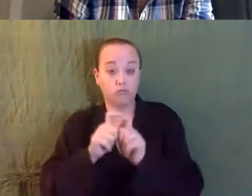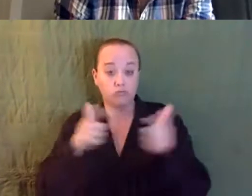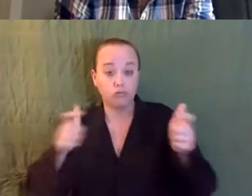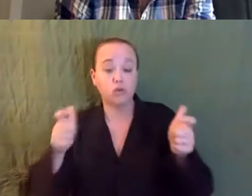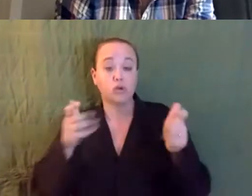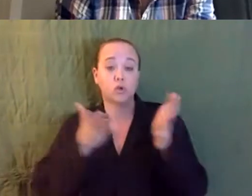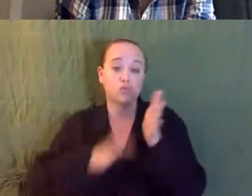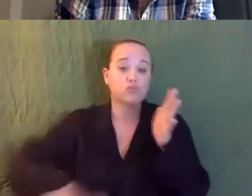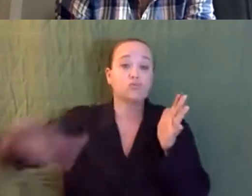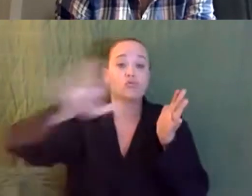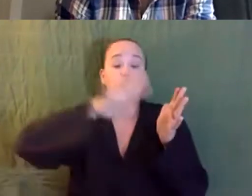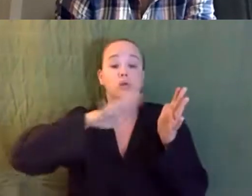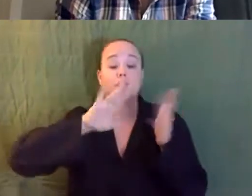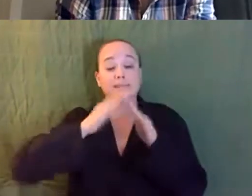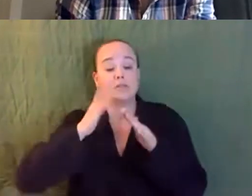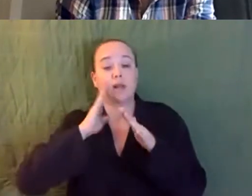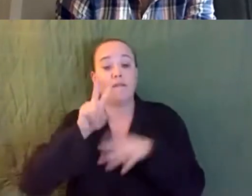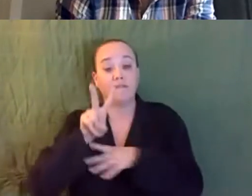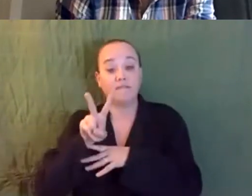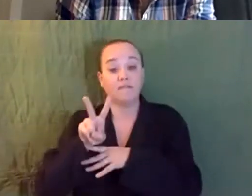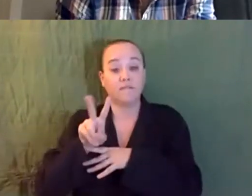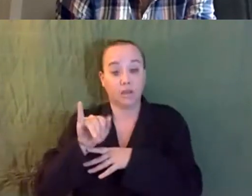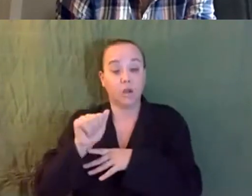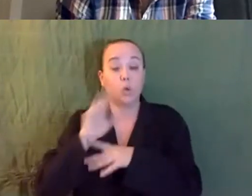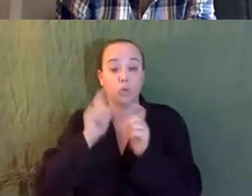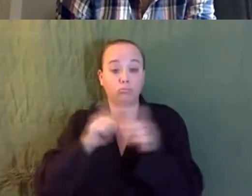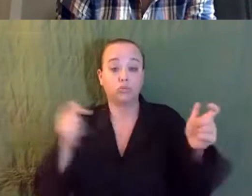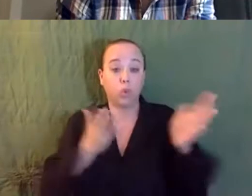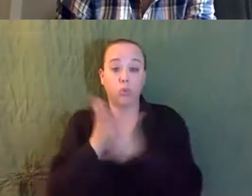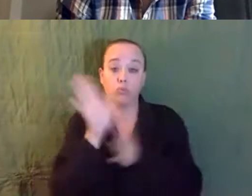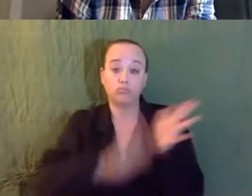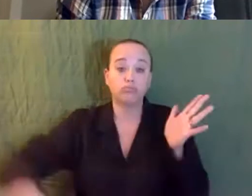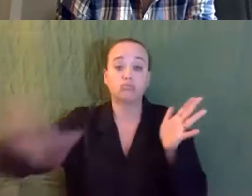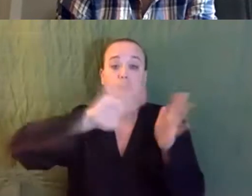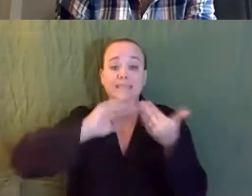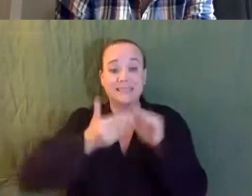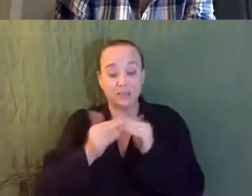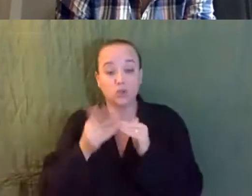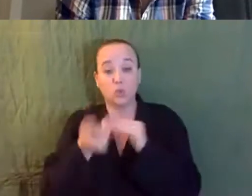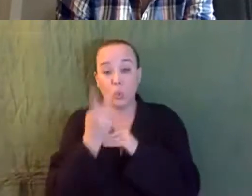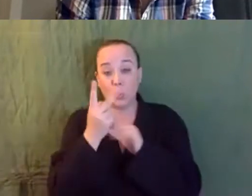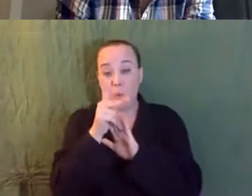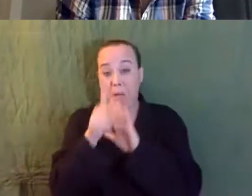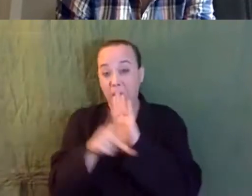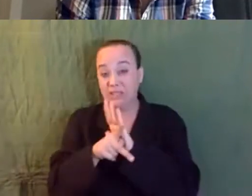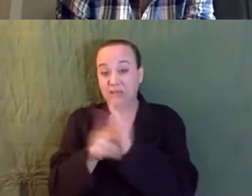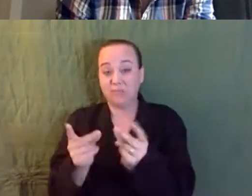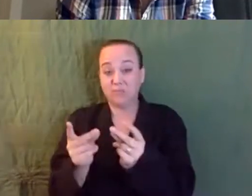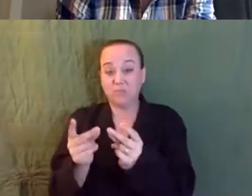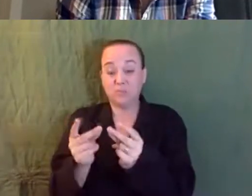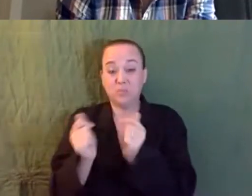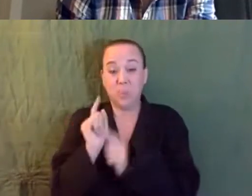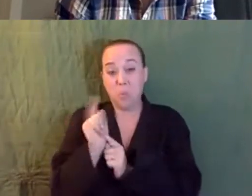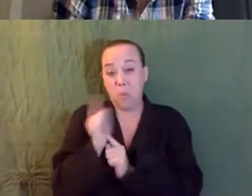all throughout the city, or VIA is going to expand that all throughout the city. So between those two policies, that's the quick and 1